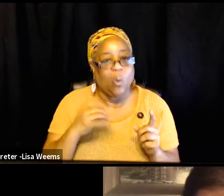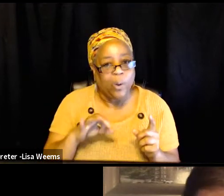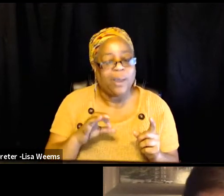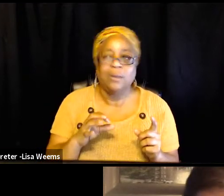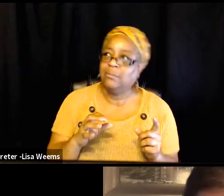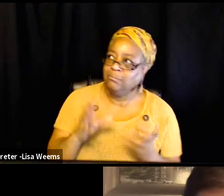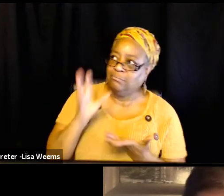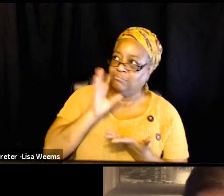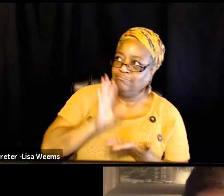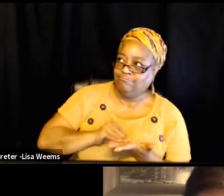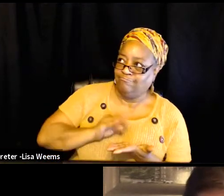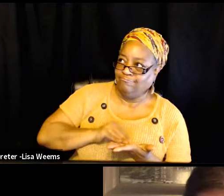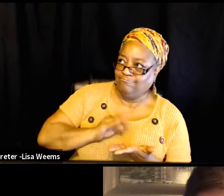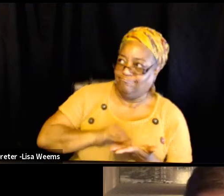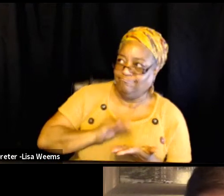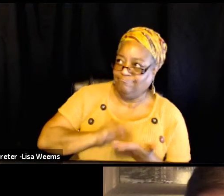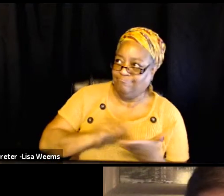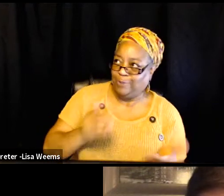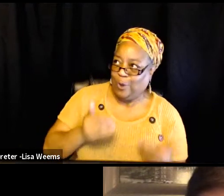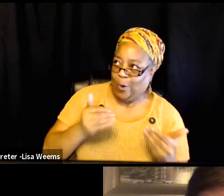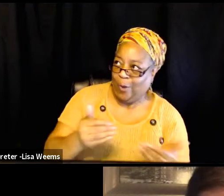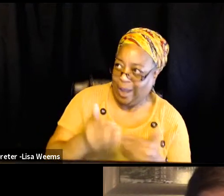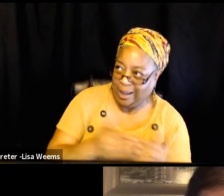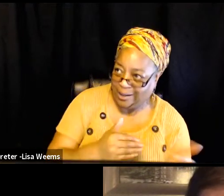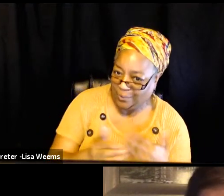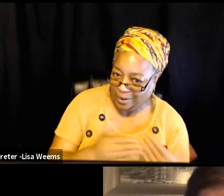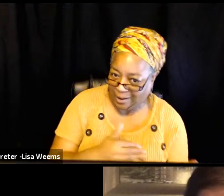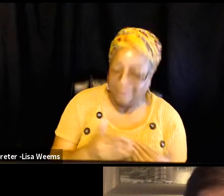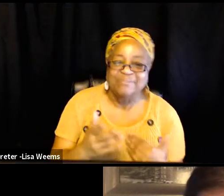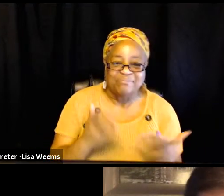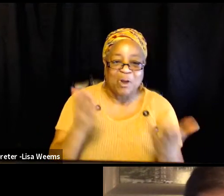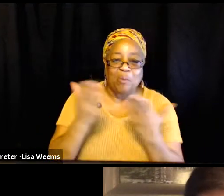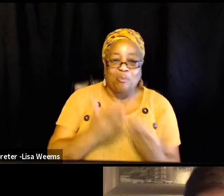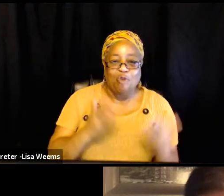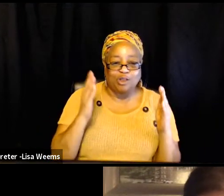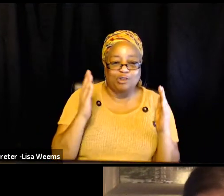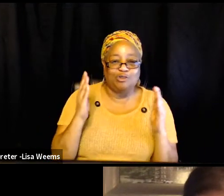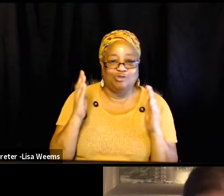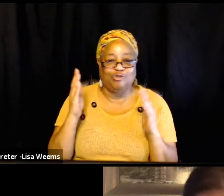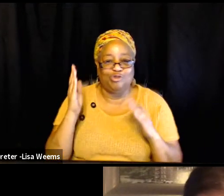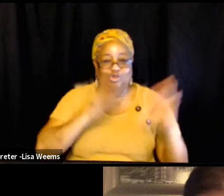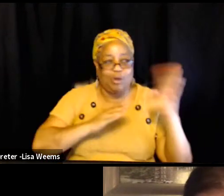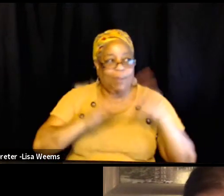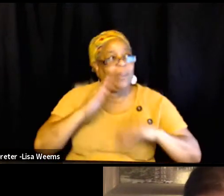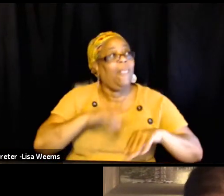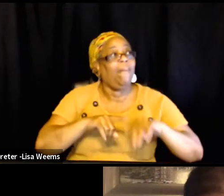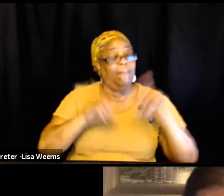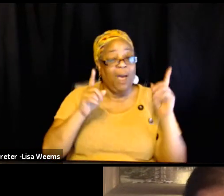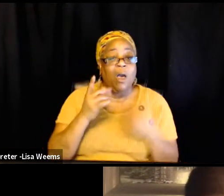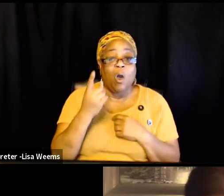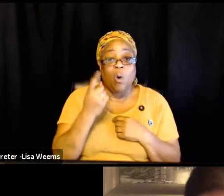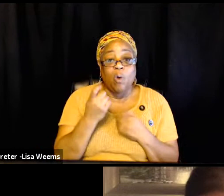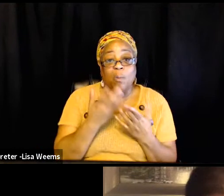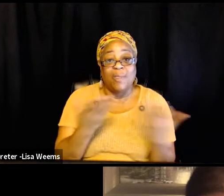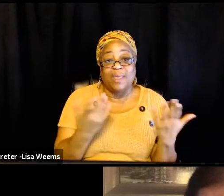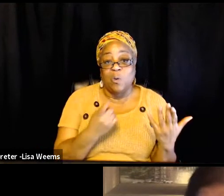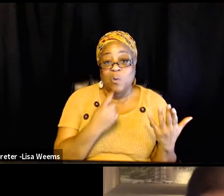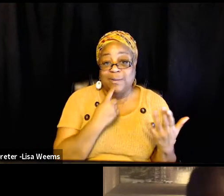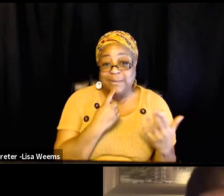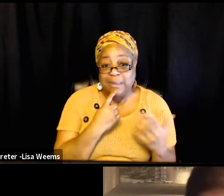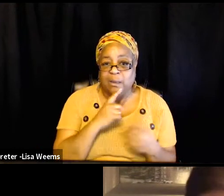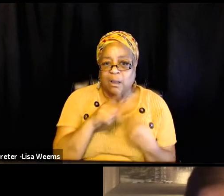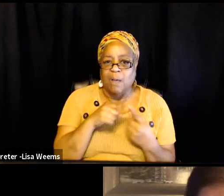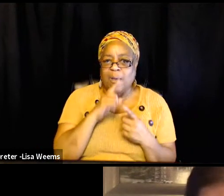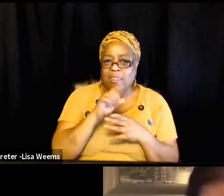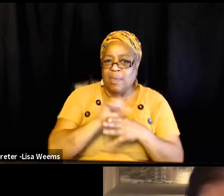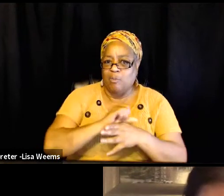would get in lots of trouble doing that stuff, you know. But there's one more thing I want to say about and this is really about the artistic practice, that